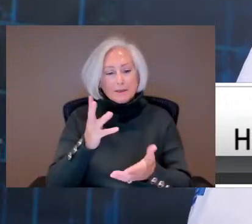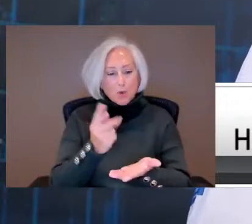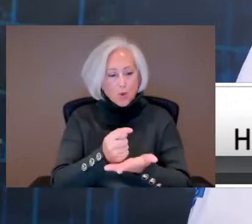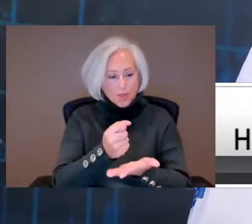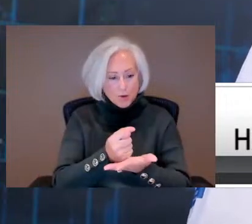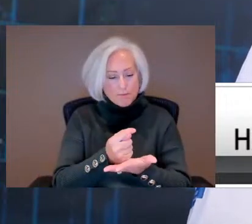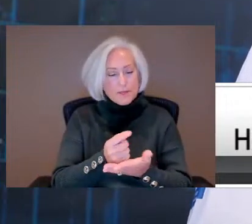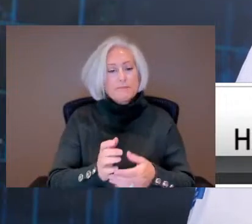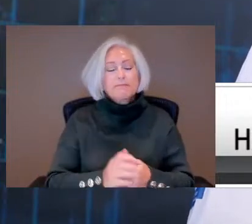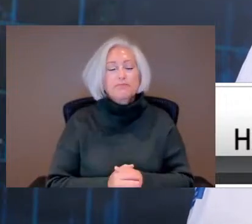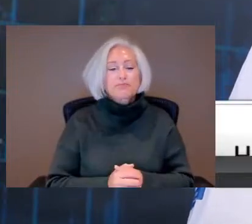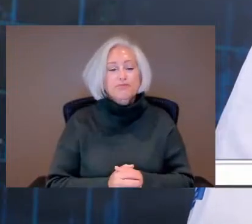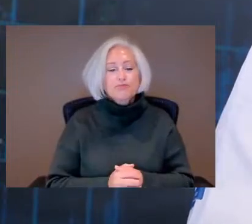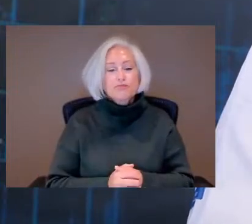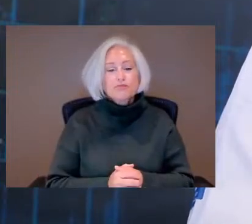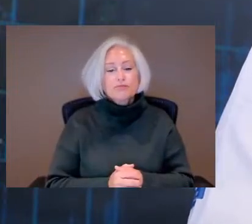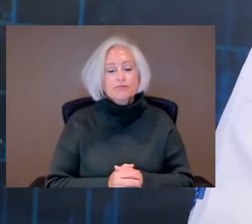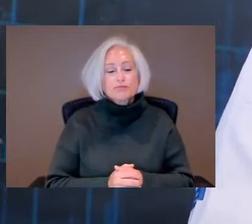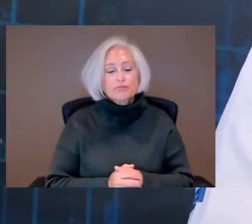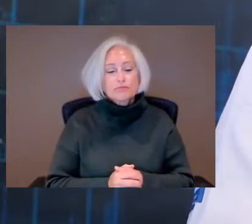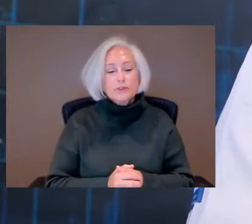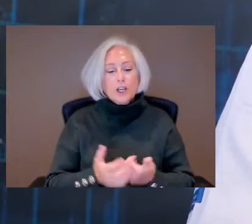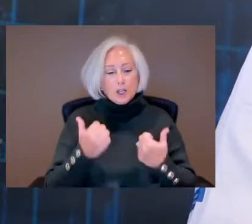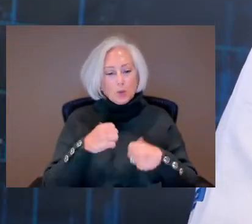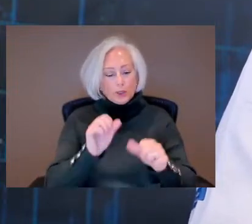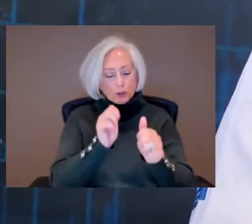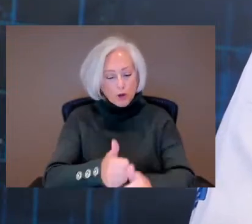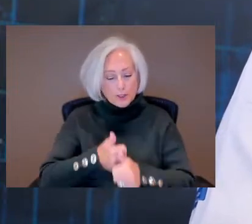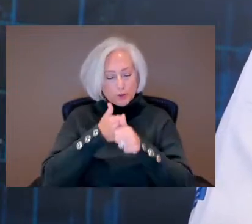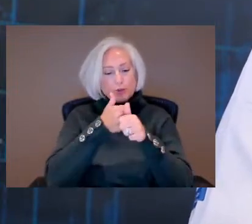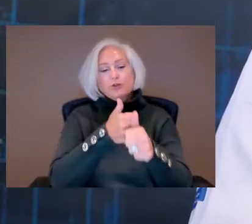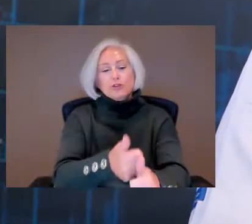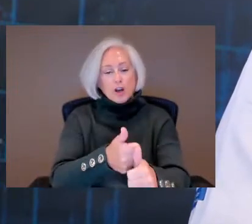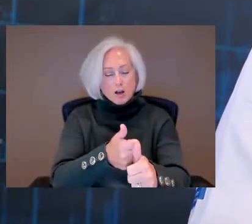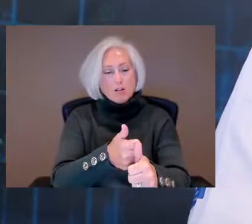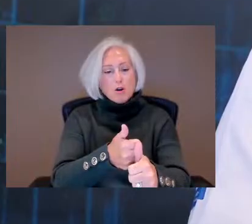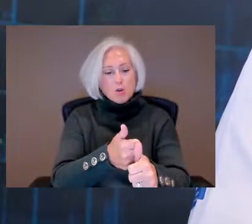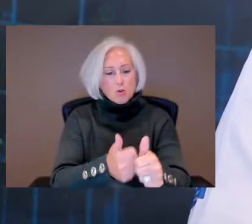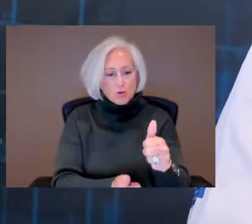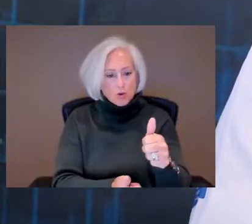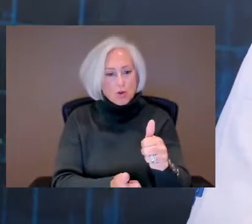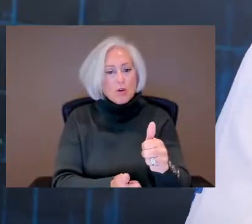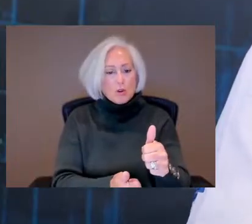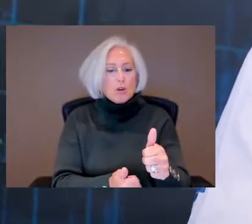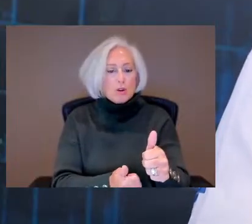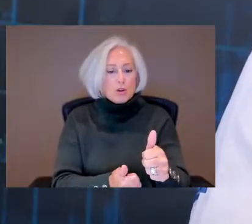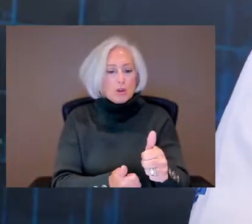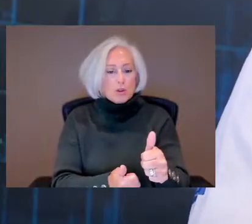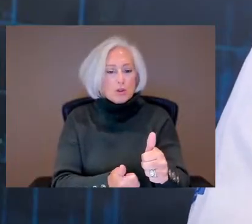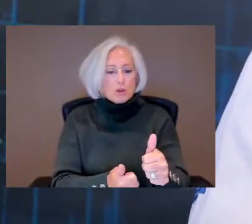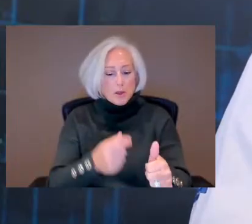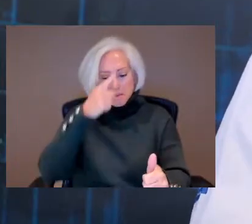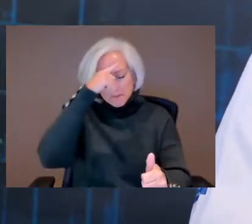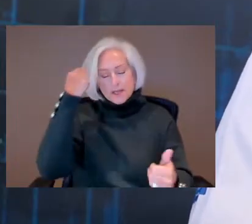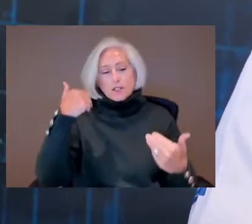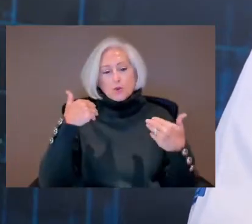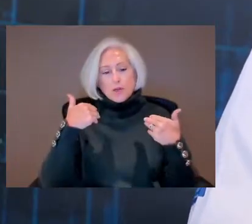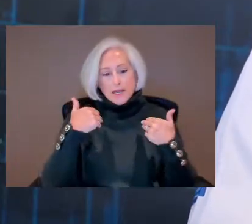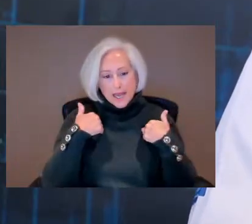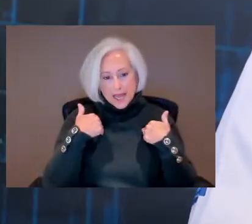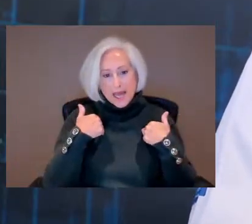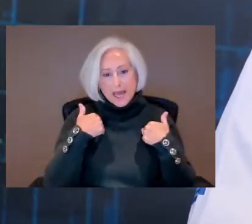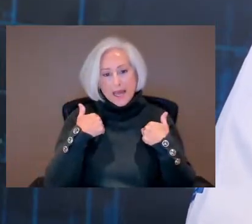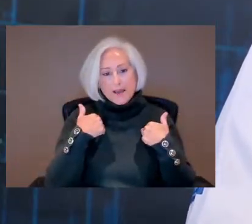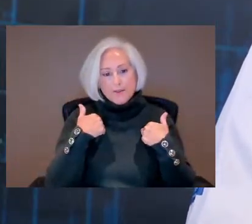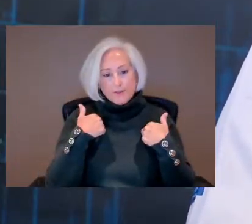to adhere as closely as possible because we have the most data in patients who don't have pregnancy-associated breast